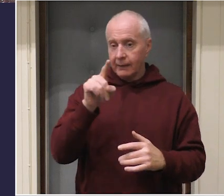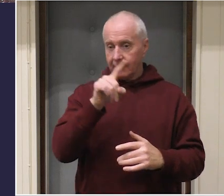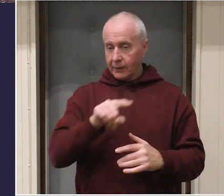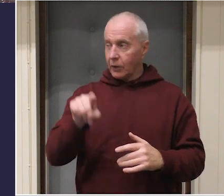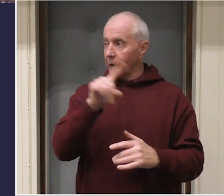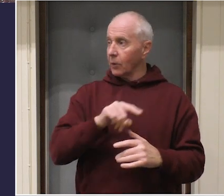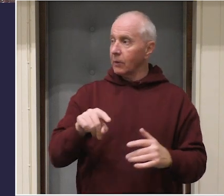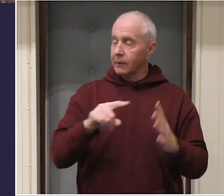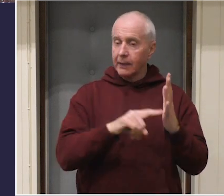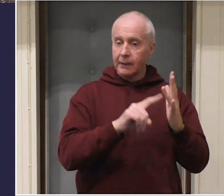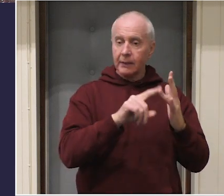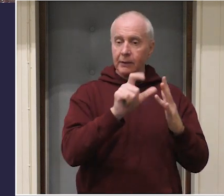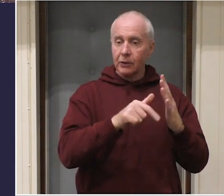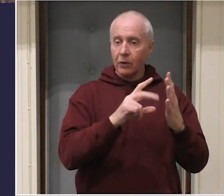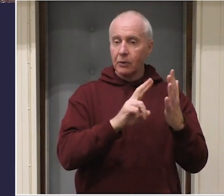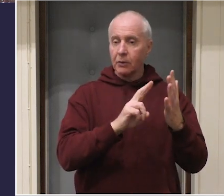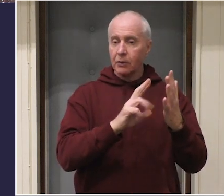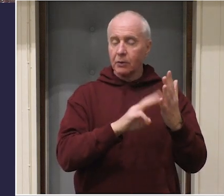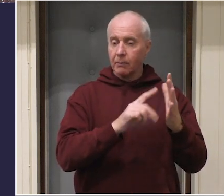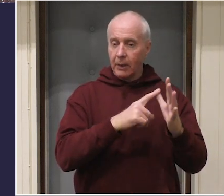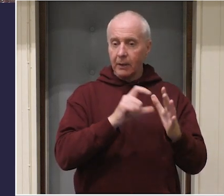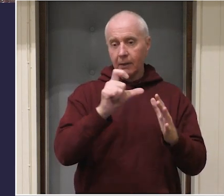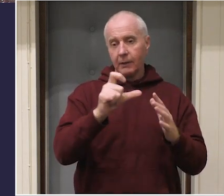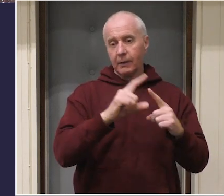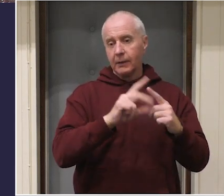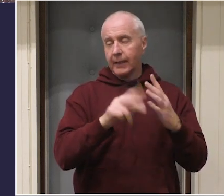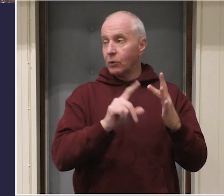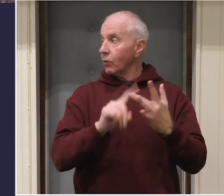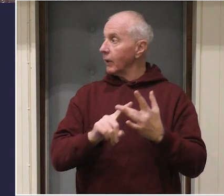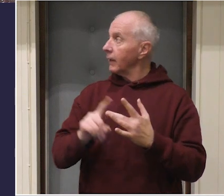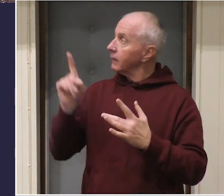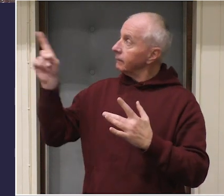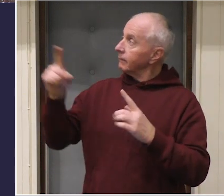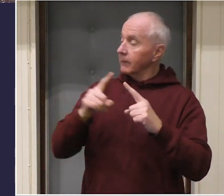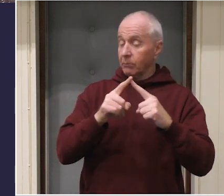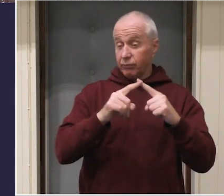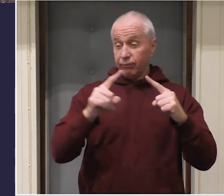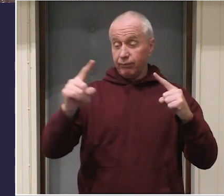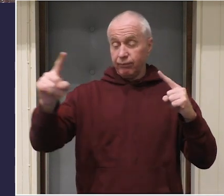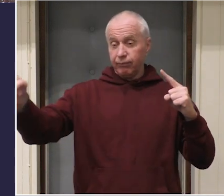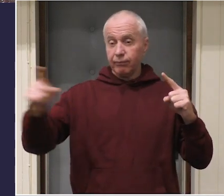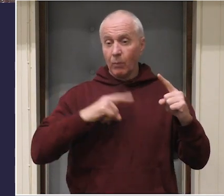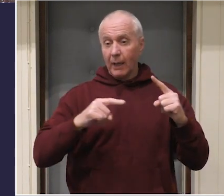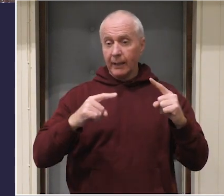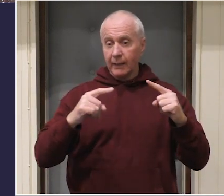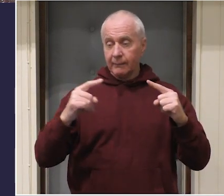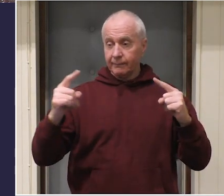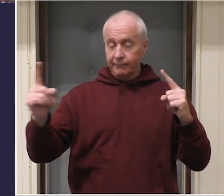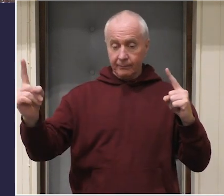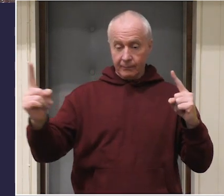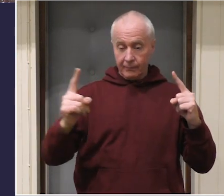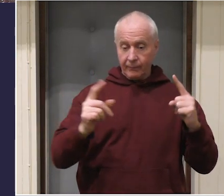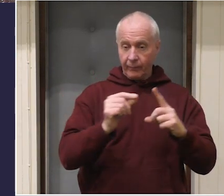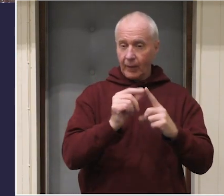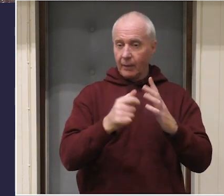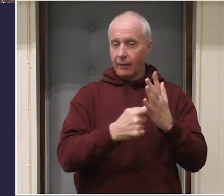is Proxima Centauri. It's the third star in the system. It appears to be a long way away because this thing's so close. But Proxima Centauri